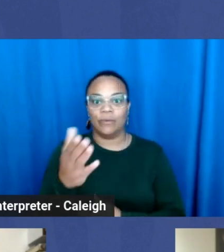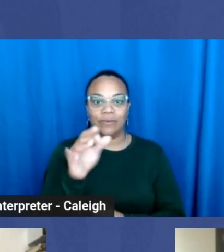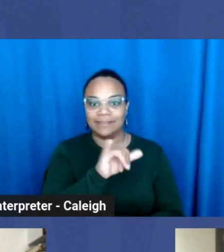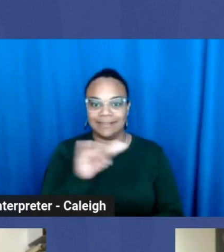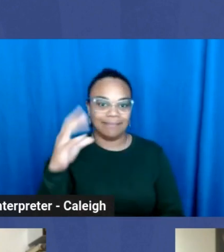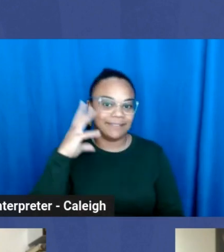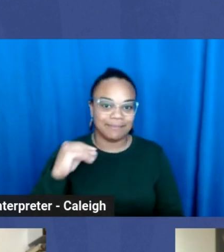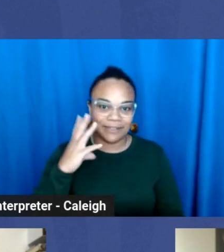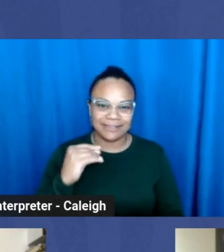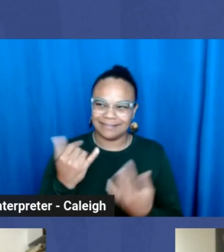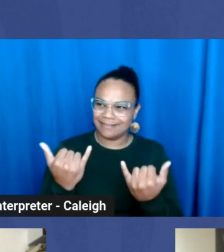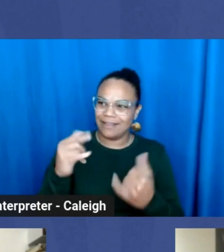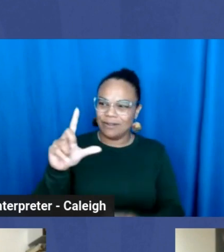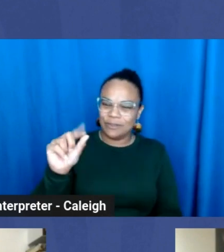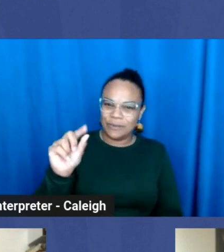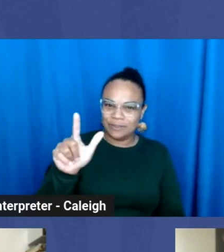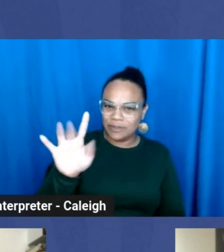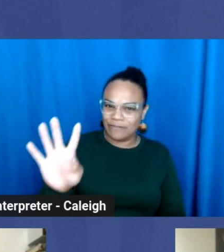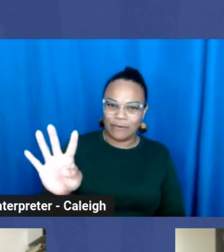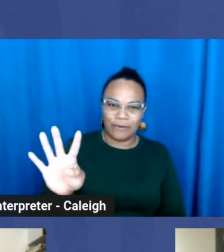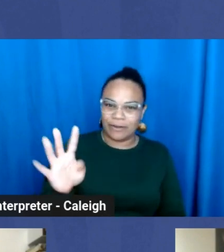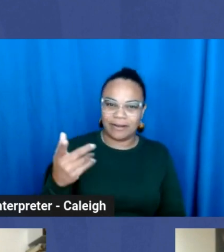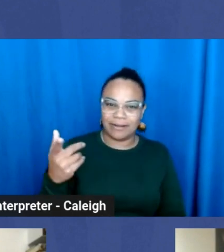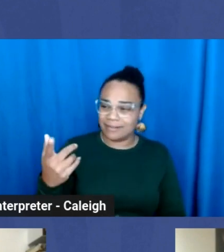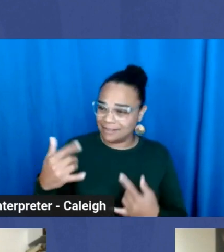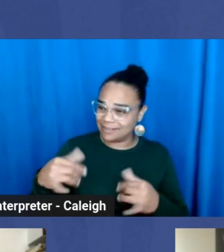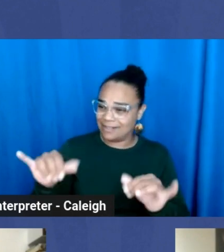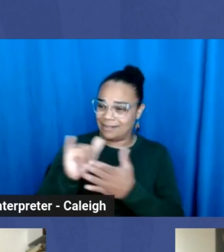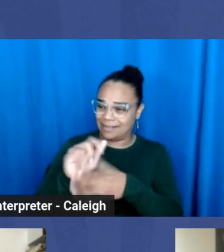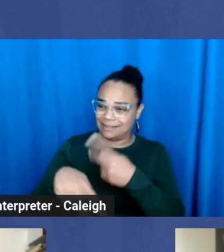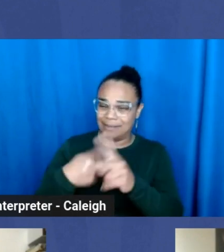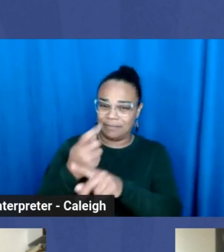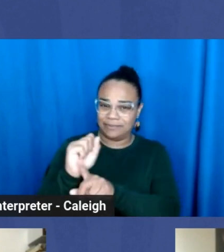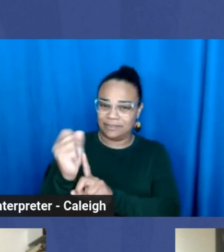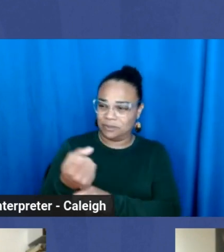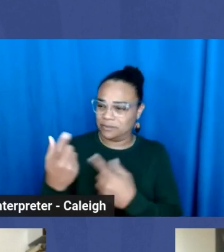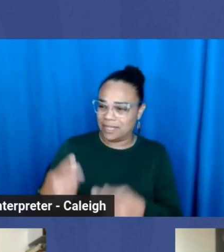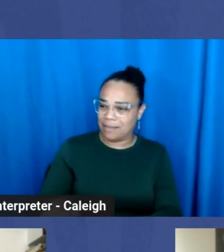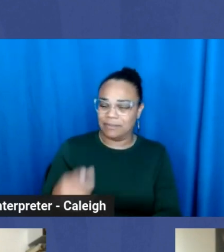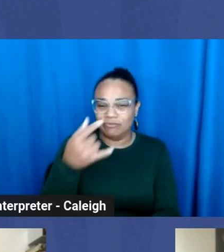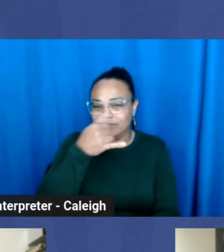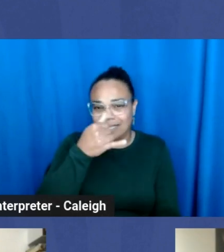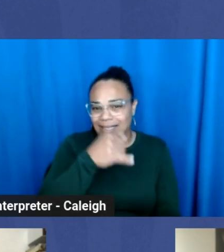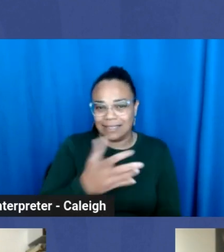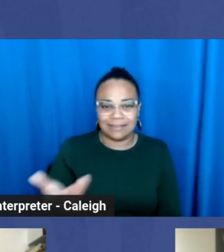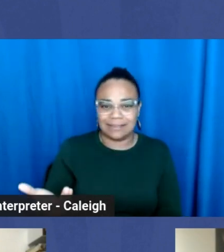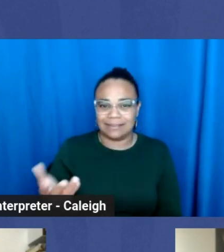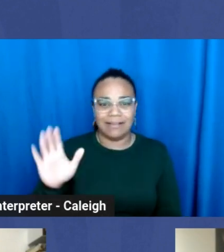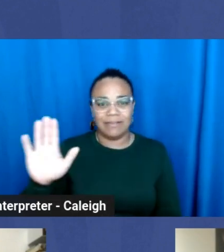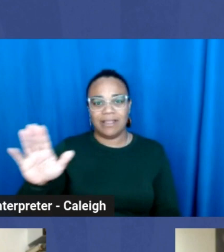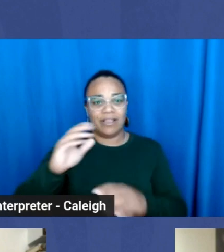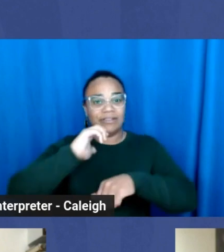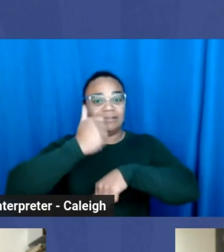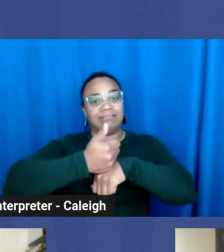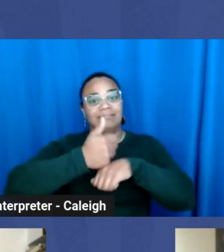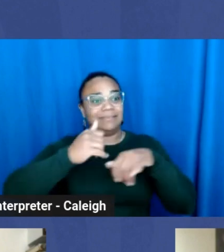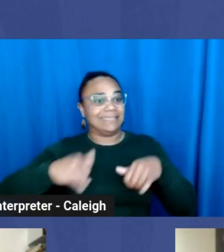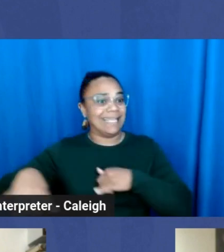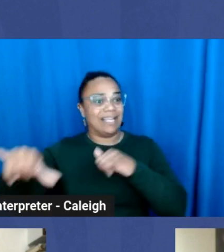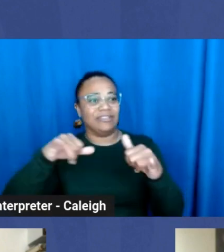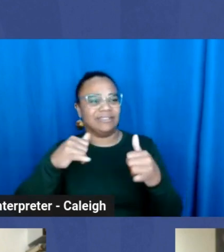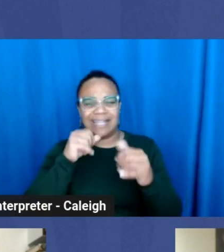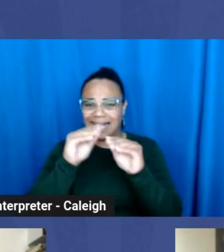It's 2024 now, and it's just ridiculous that they have set these unclear standards and then,